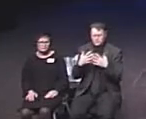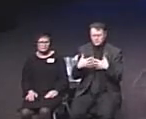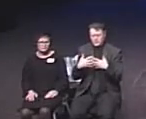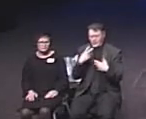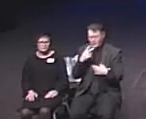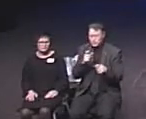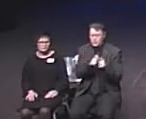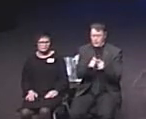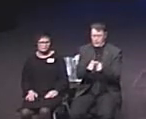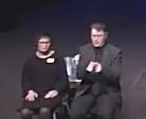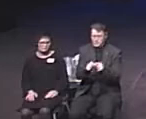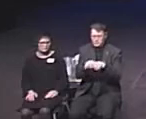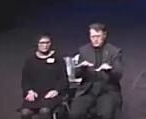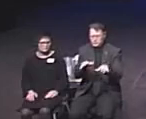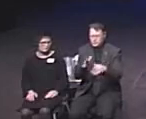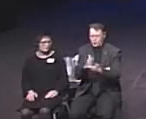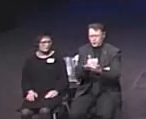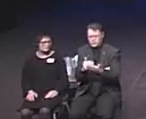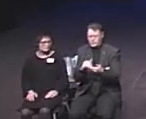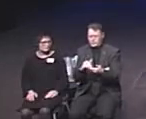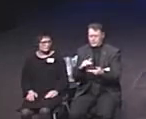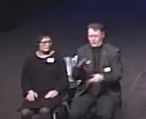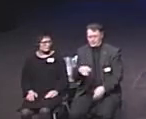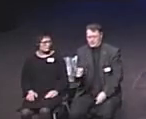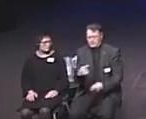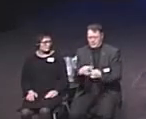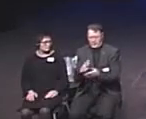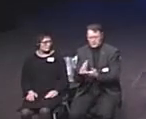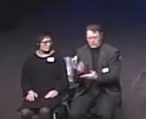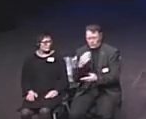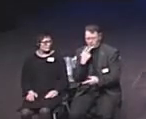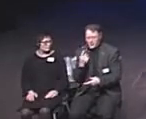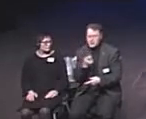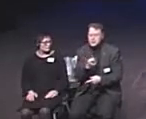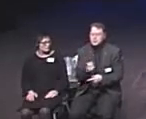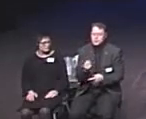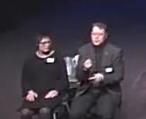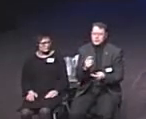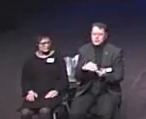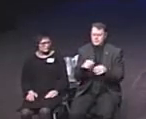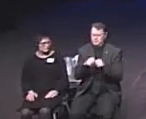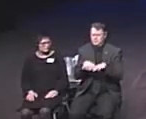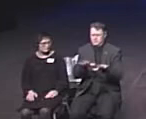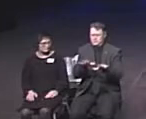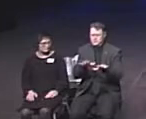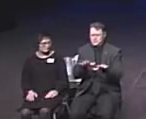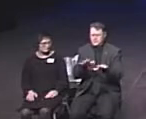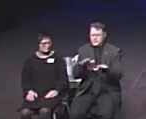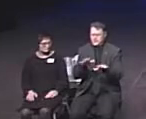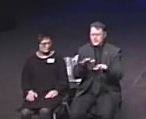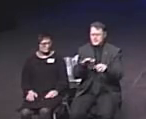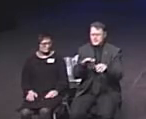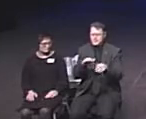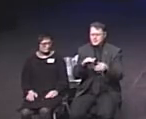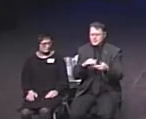see words, most of you. Of course, if you're very small and you don't know how to read yet and so on, but not thinking about that right